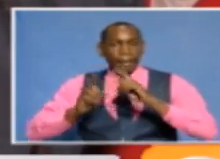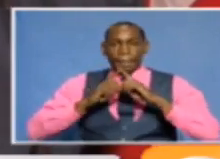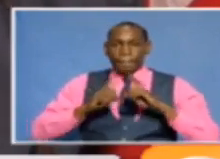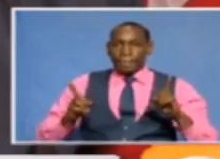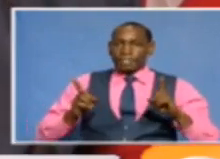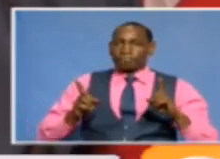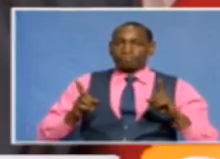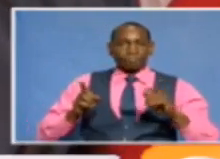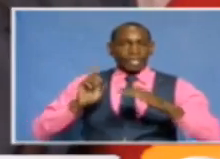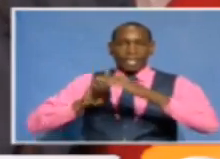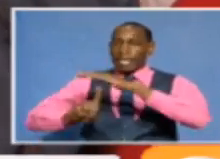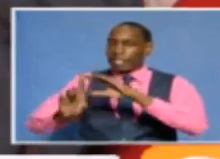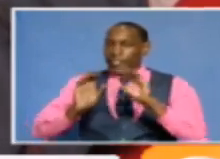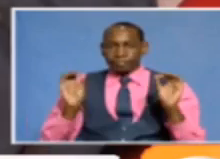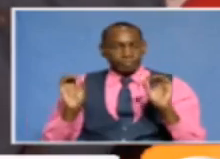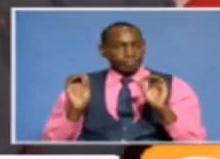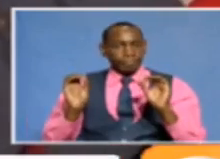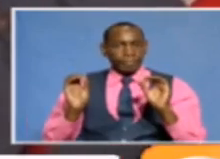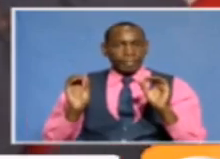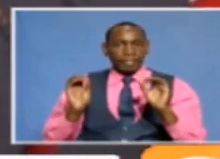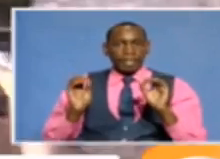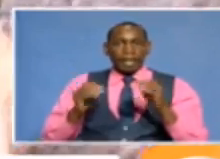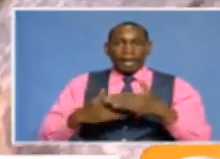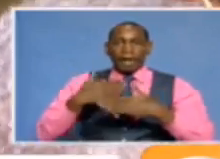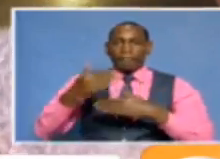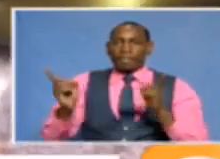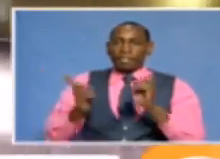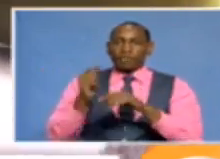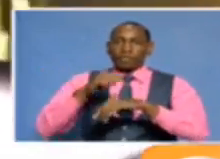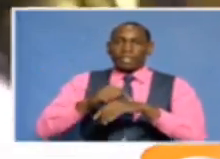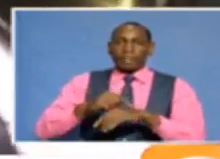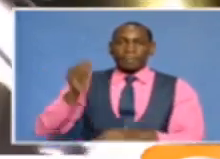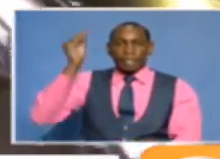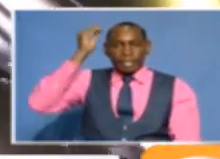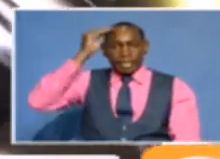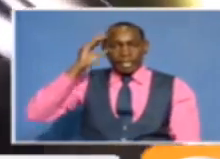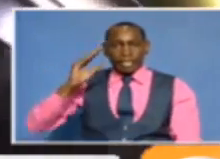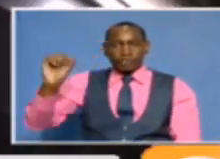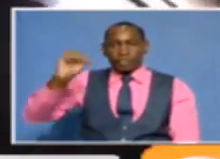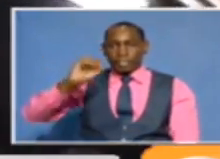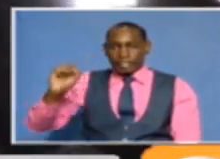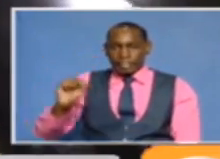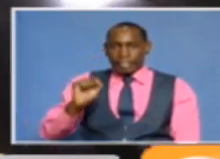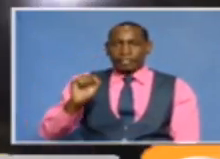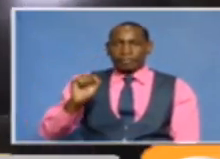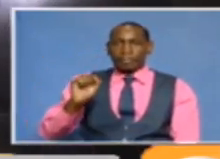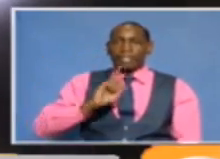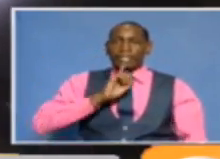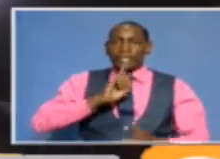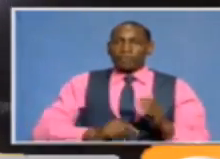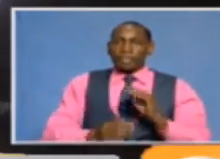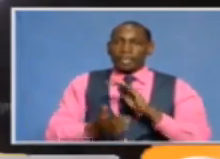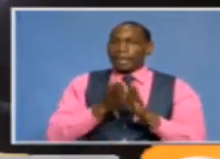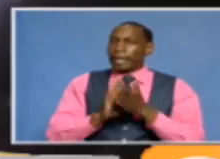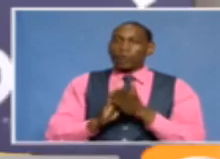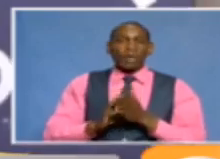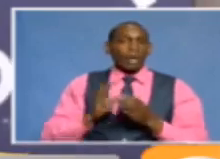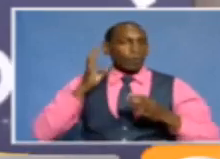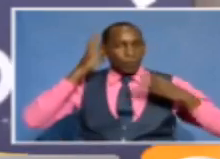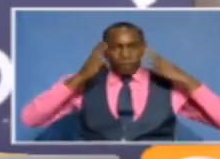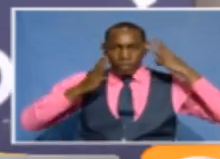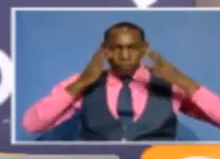however, were not allowed past this gate. And after a short while, Education Cabinet Secretary Amina Mohammed said there was no cause for